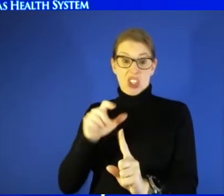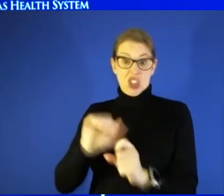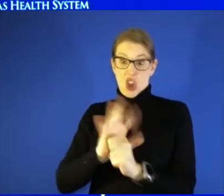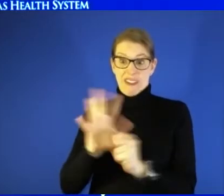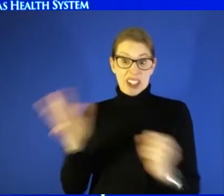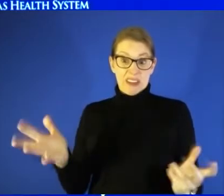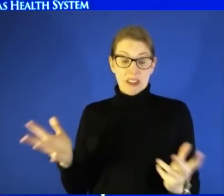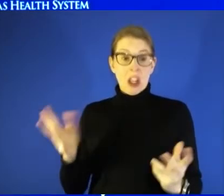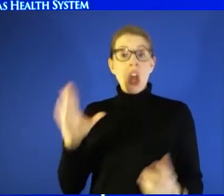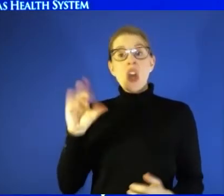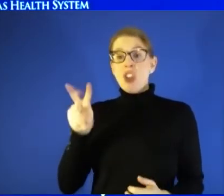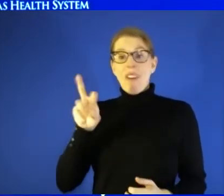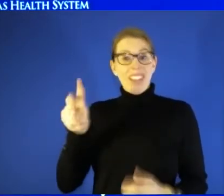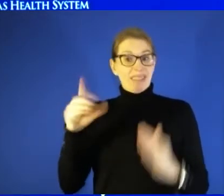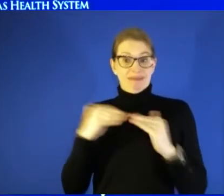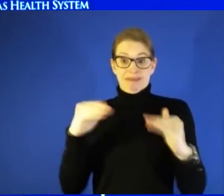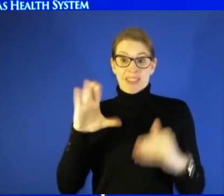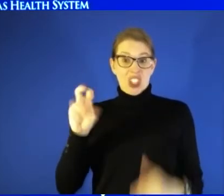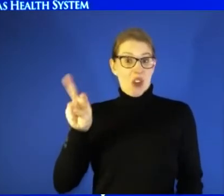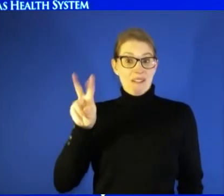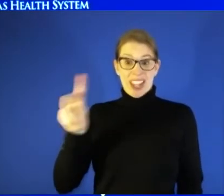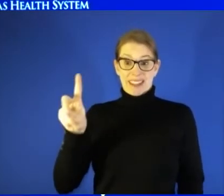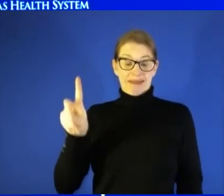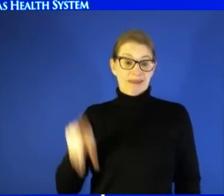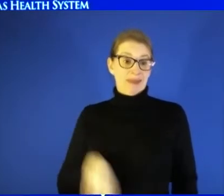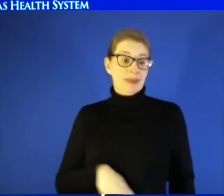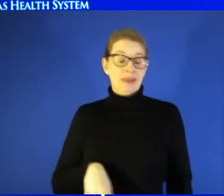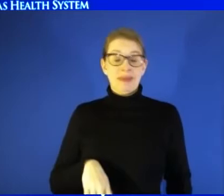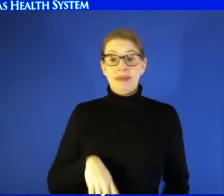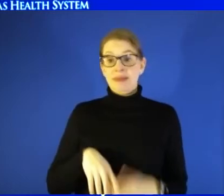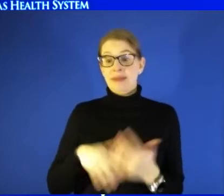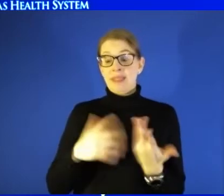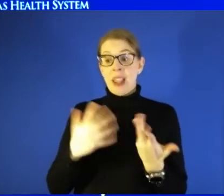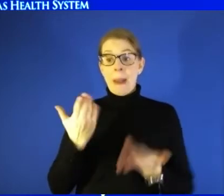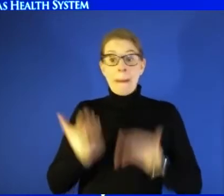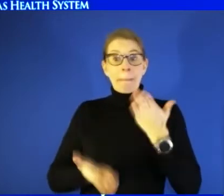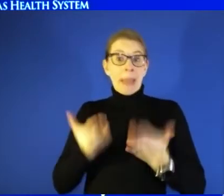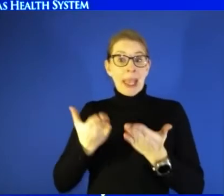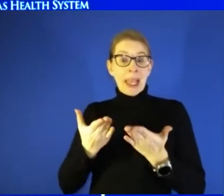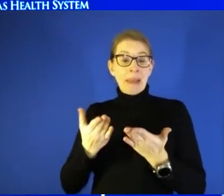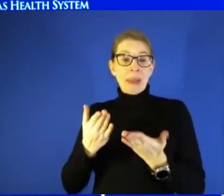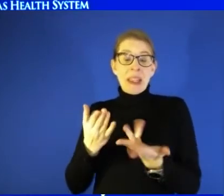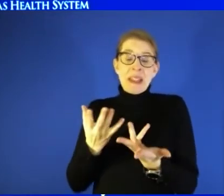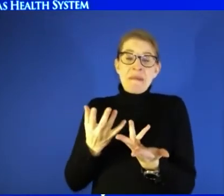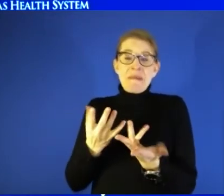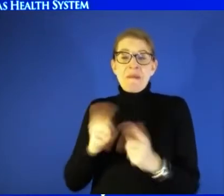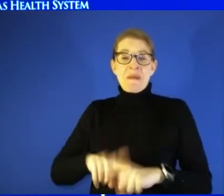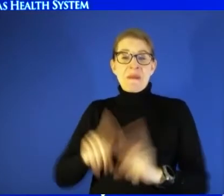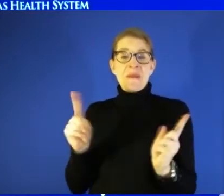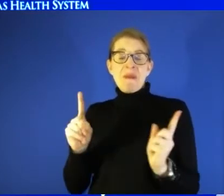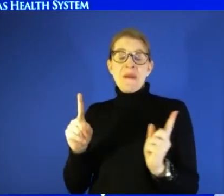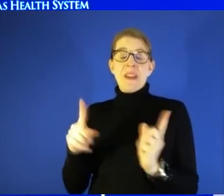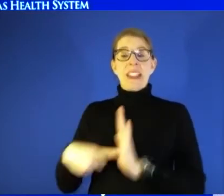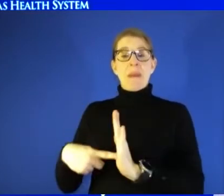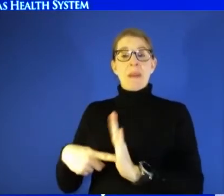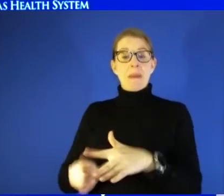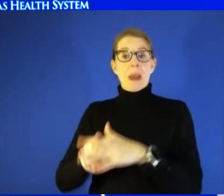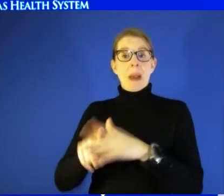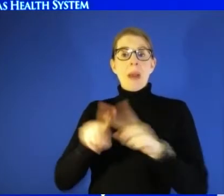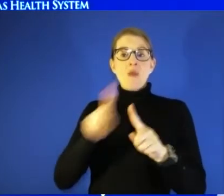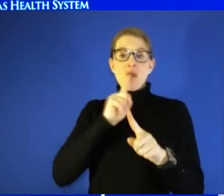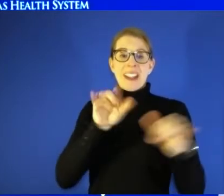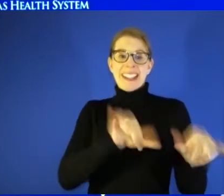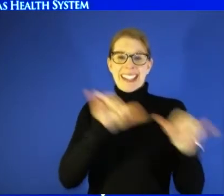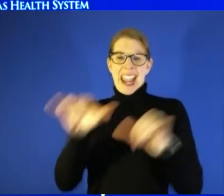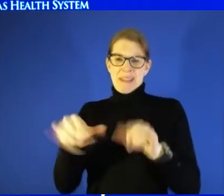is COVID. You know, there may be some outliers and some people presenting with more atypical symptoms, but people are really presenting with the same symptoms.